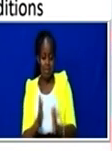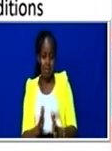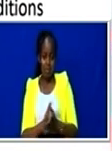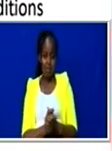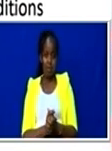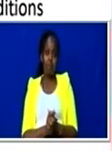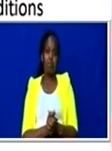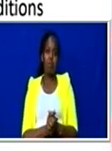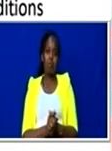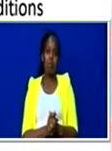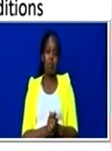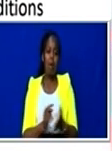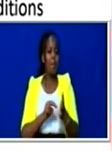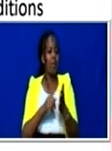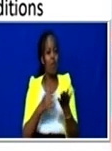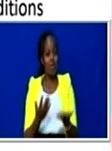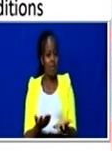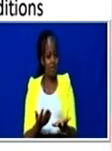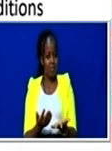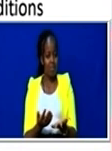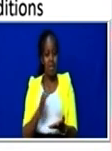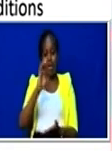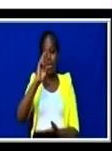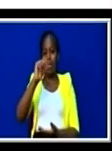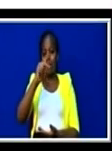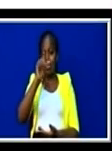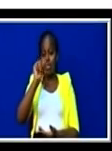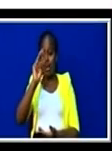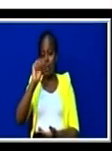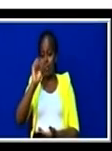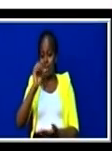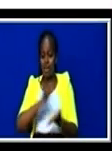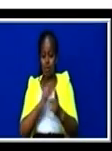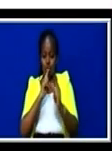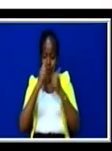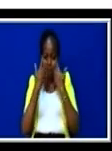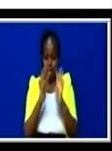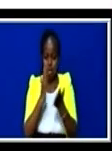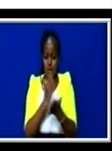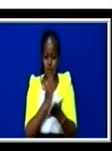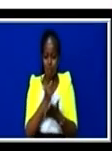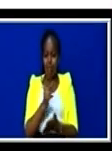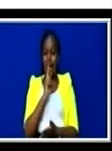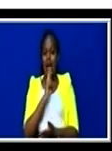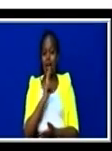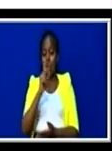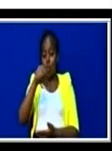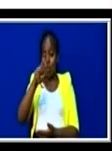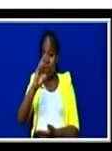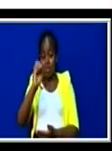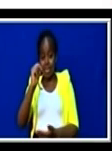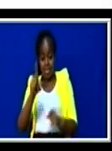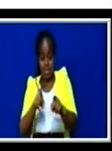metabolic regulators. Come to think of enzymes that I've talked about. Enzymes are protein in nature.